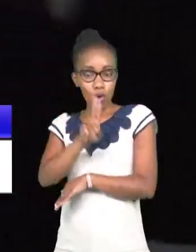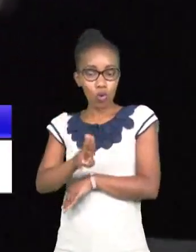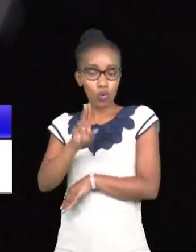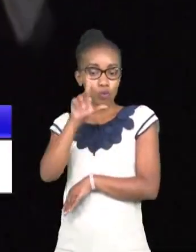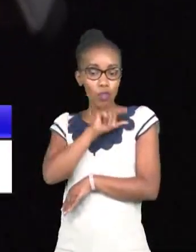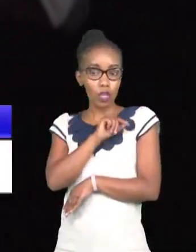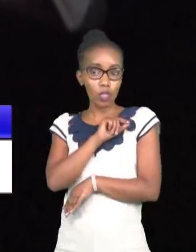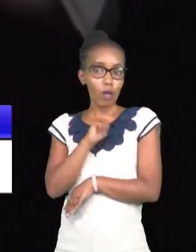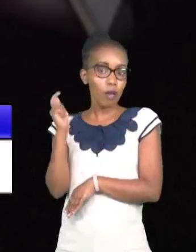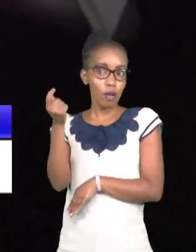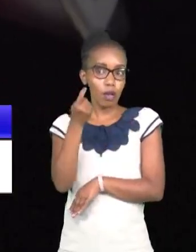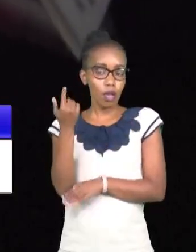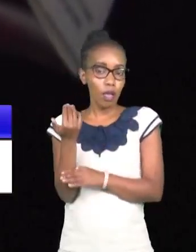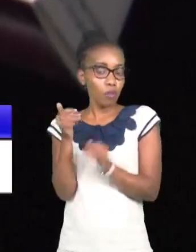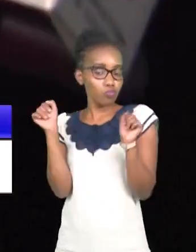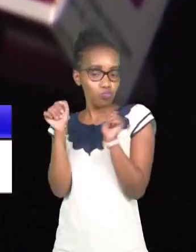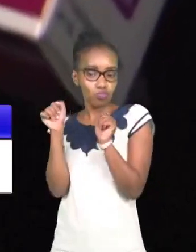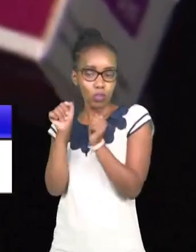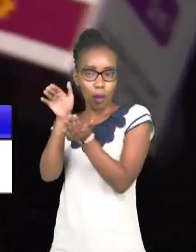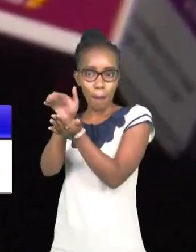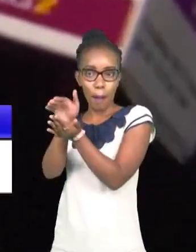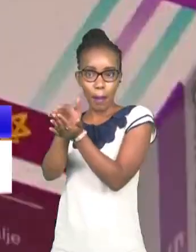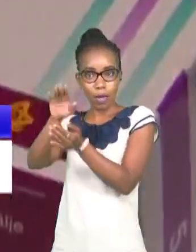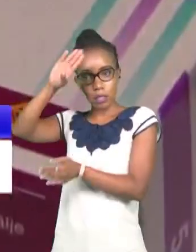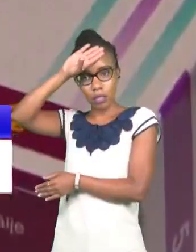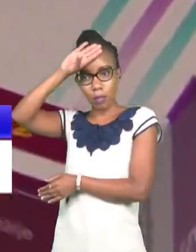country requires refrigeration storage temperatures